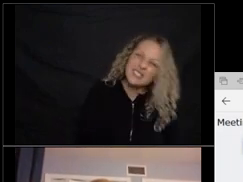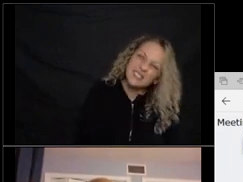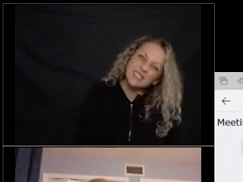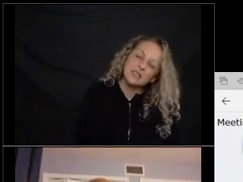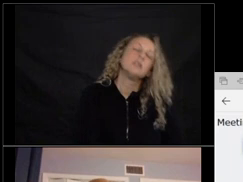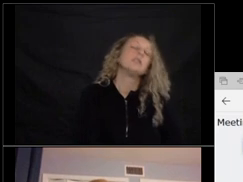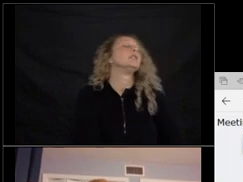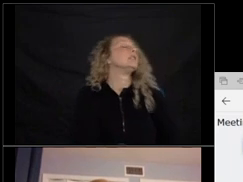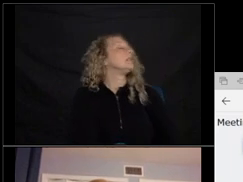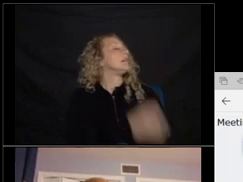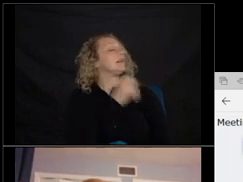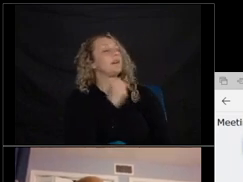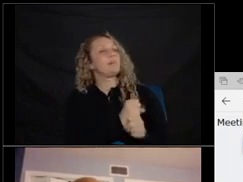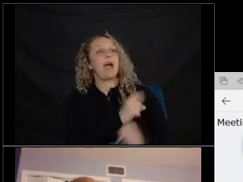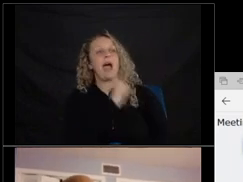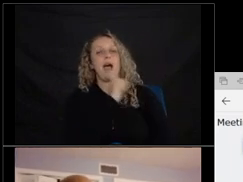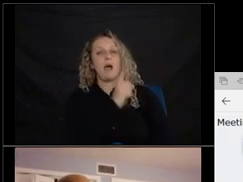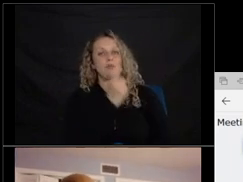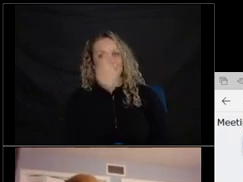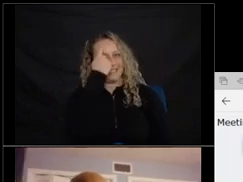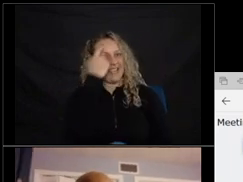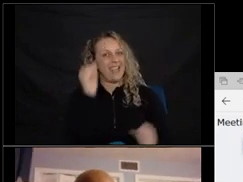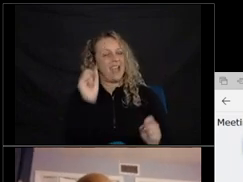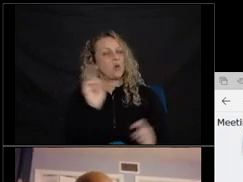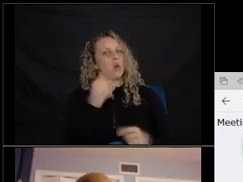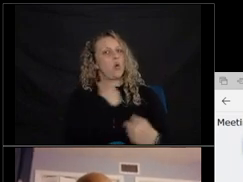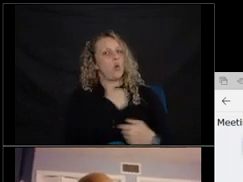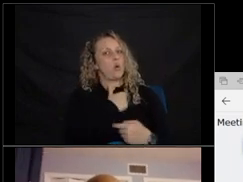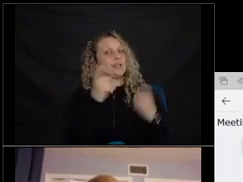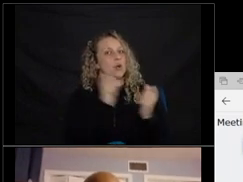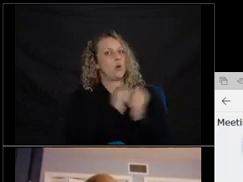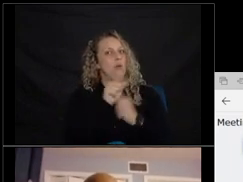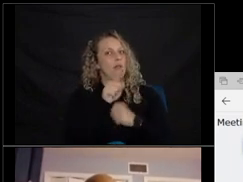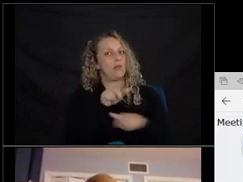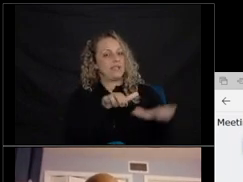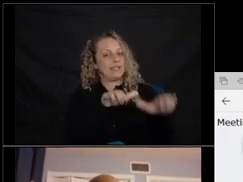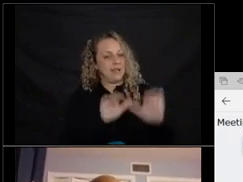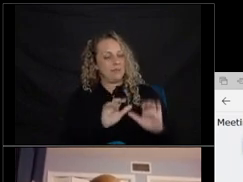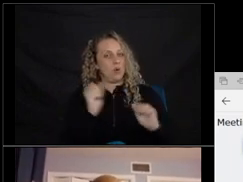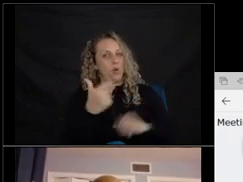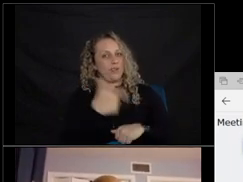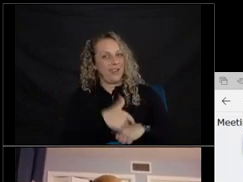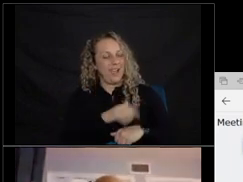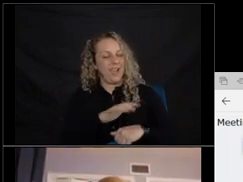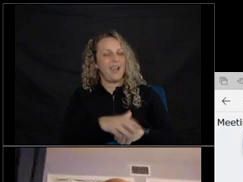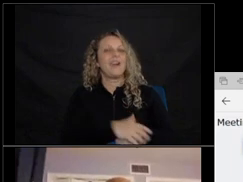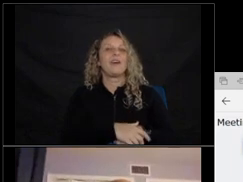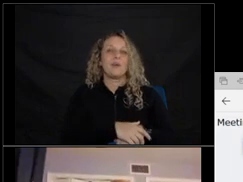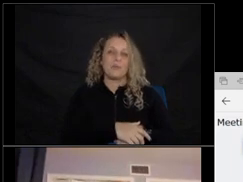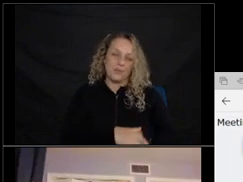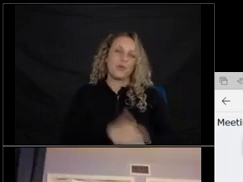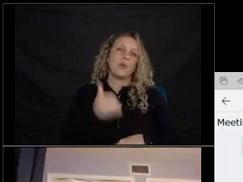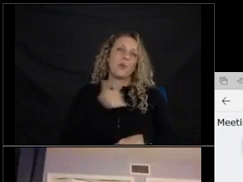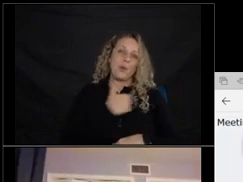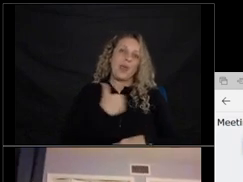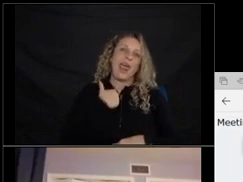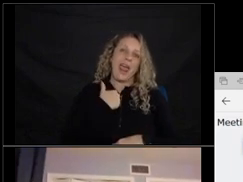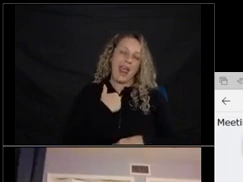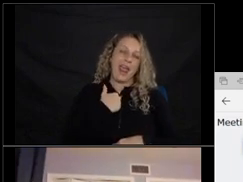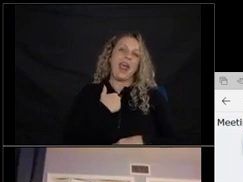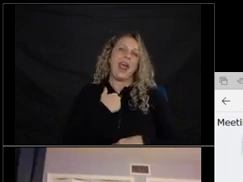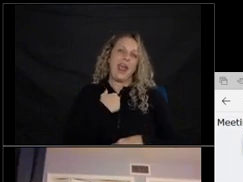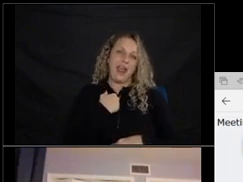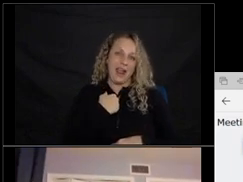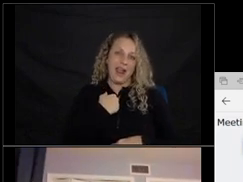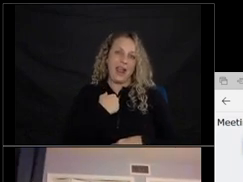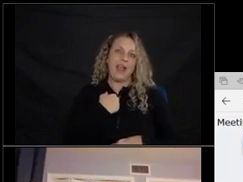makes absolute sense. And so that's kind of where, you know, we deal with our cemetery all the time, where we have the plat and